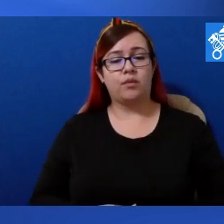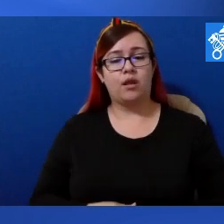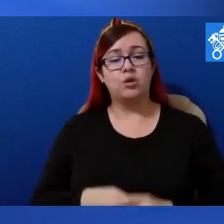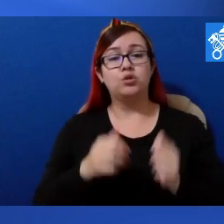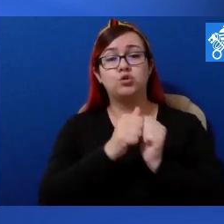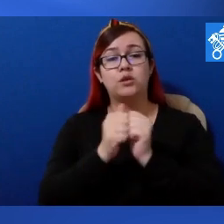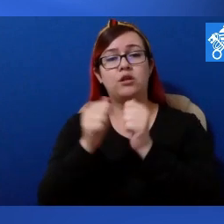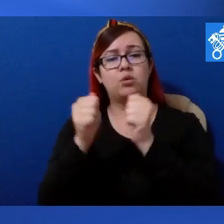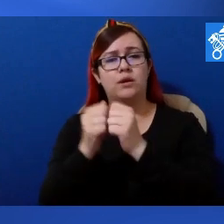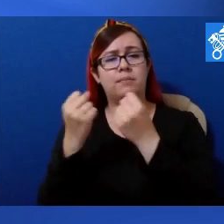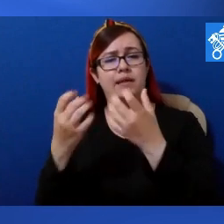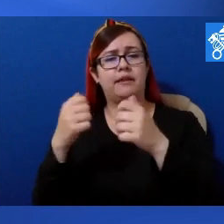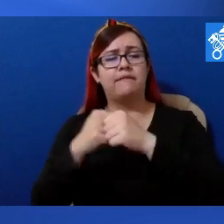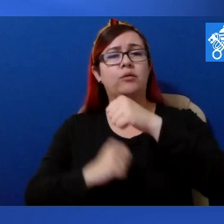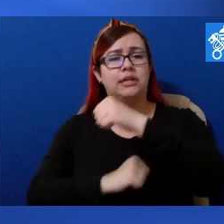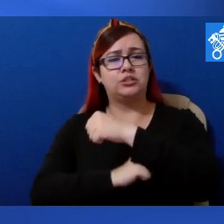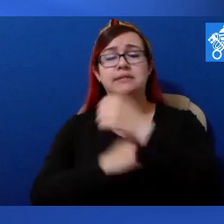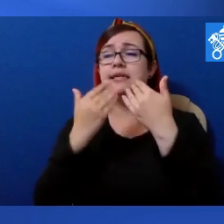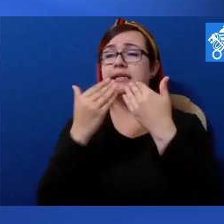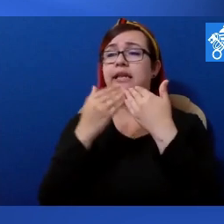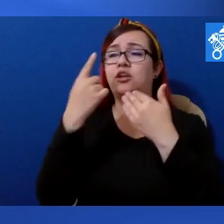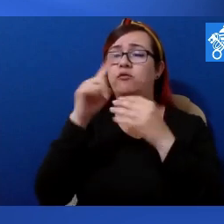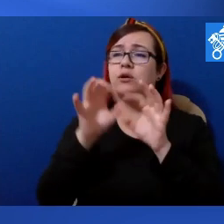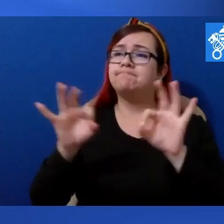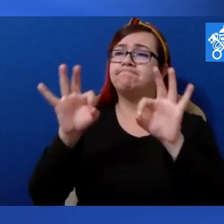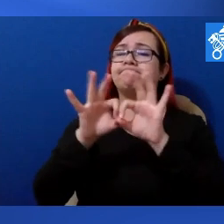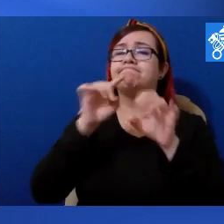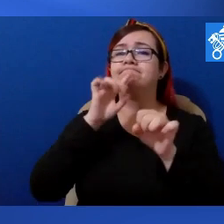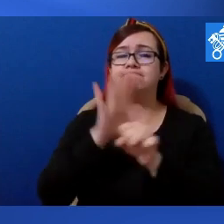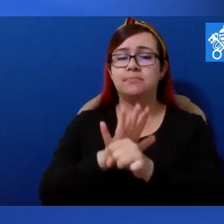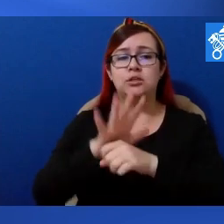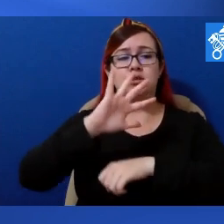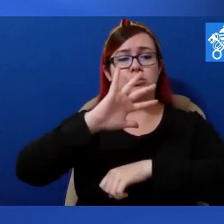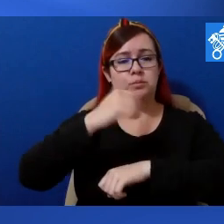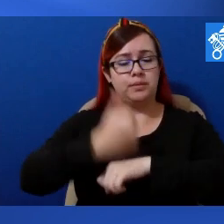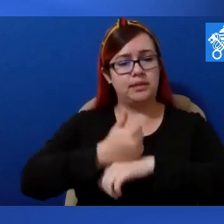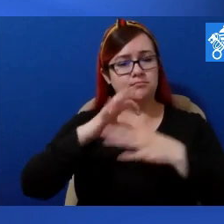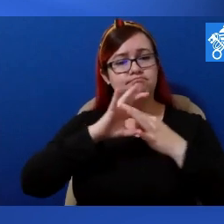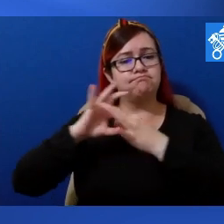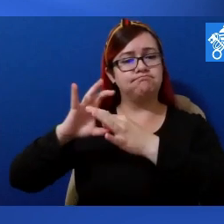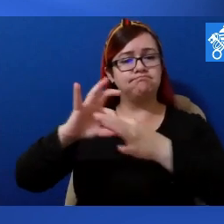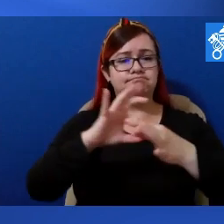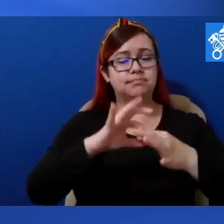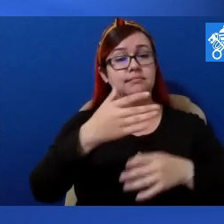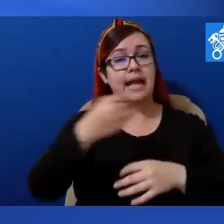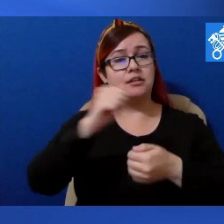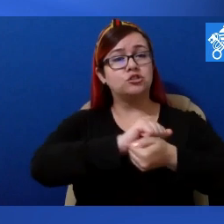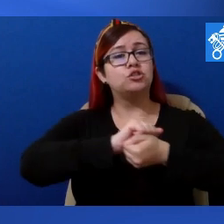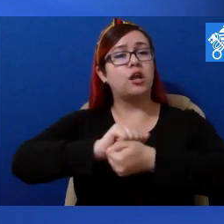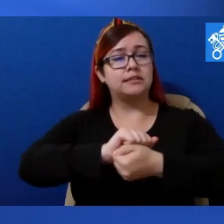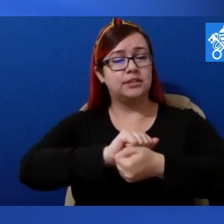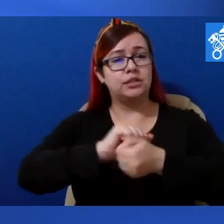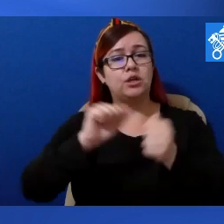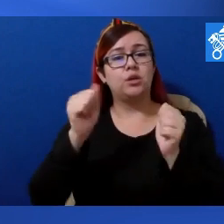the representatives of local authorities and schools who are participating in the meeting sponsored by the